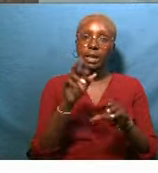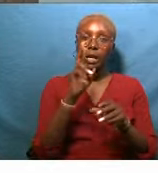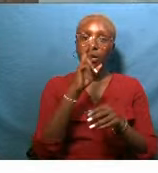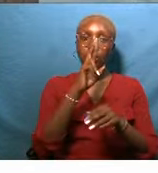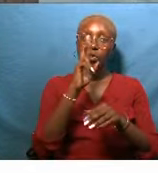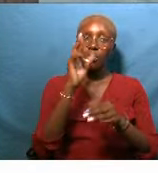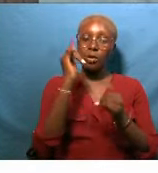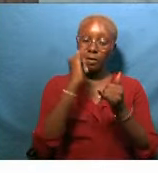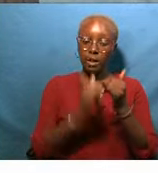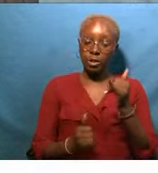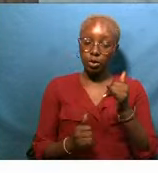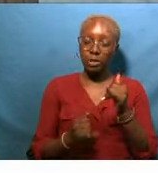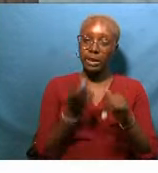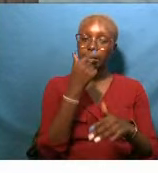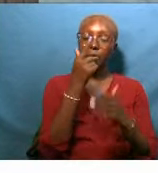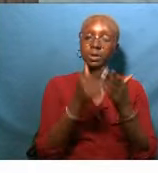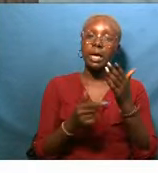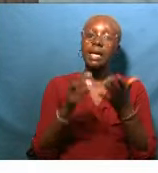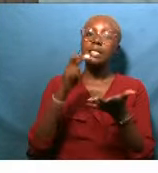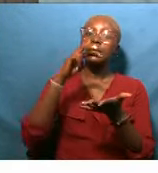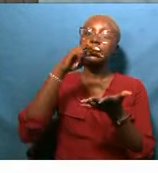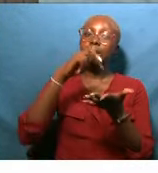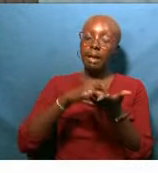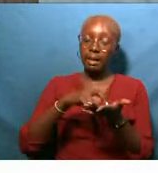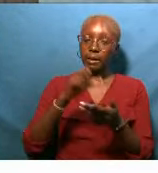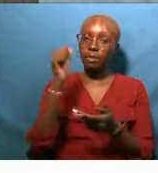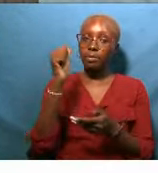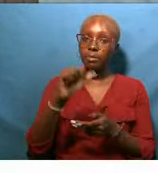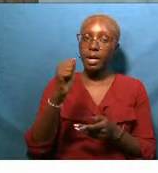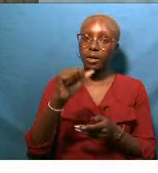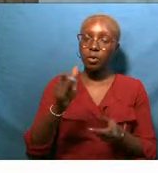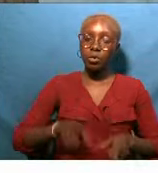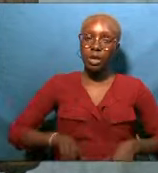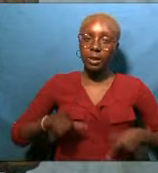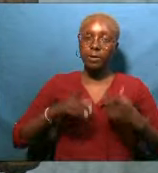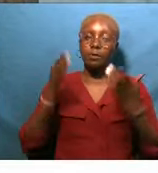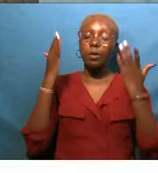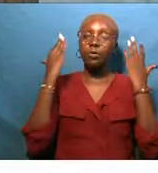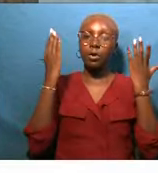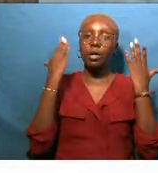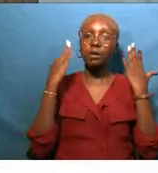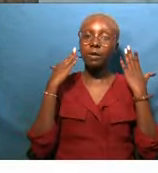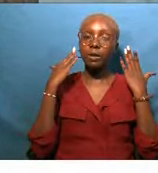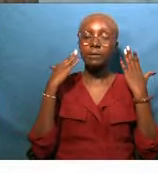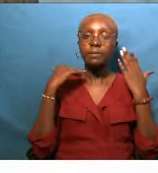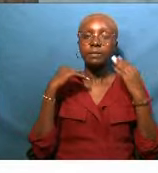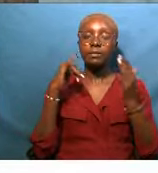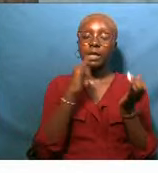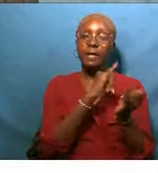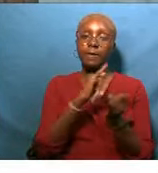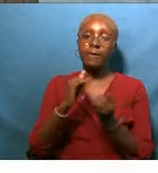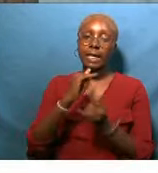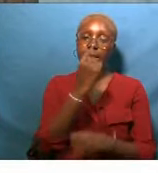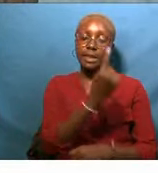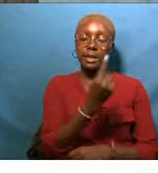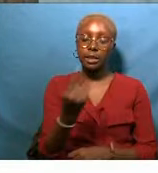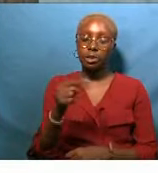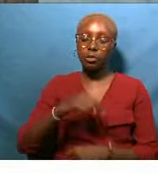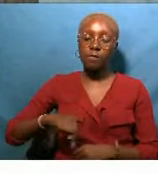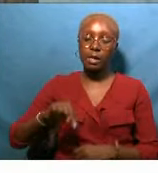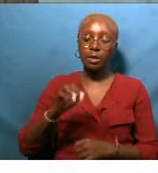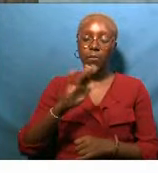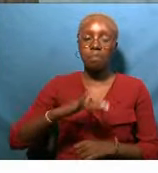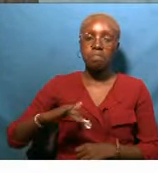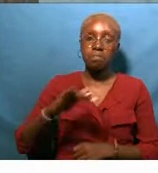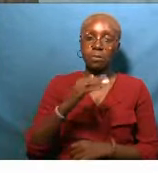I stand resurrected, alive forever, inviting each and every one of us to the space where he will